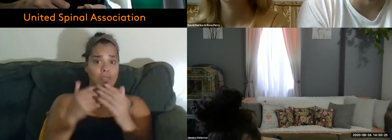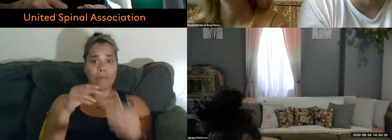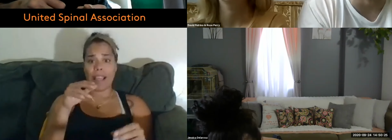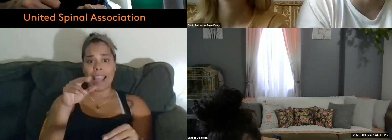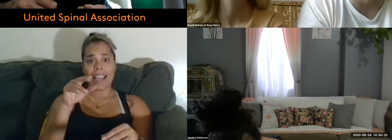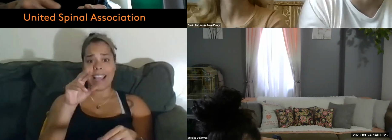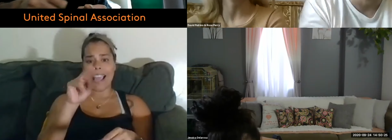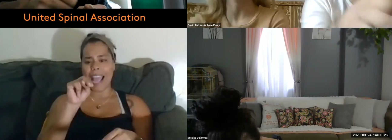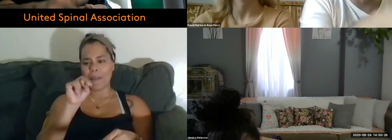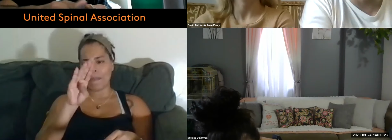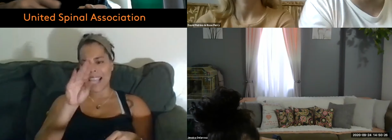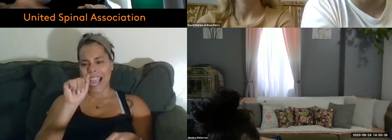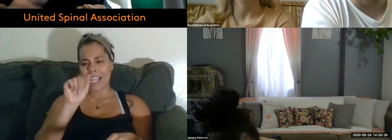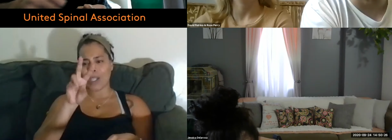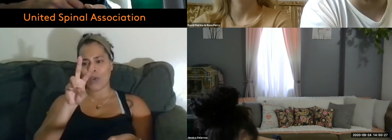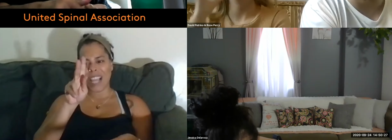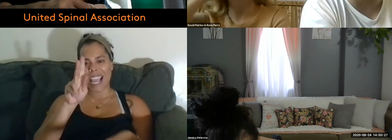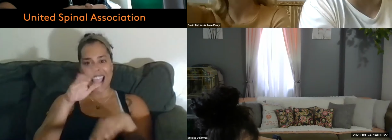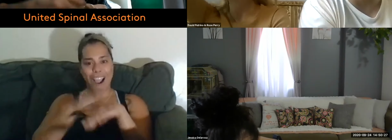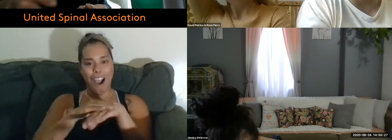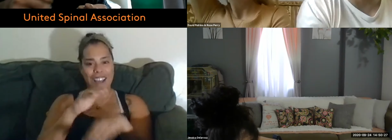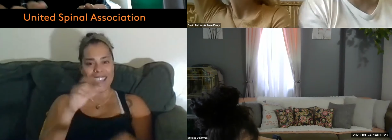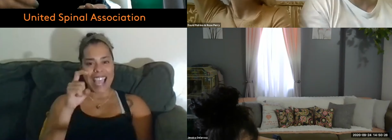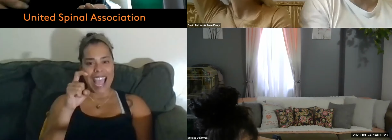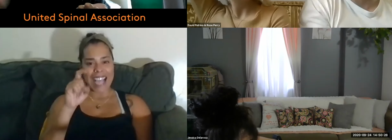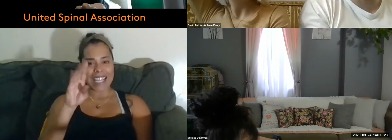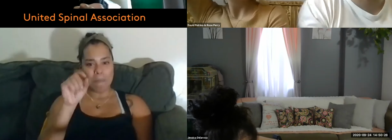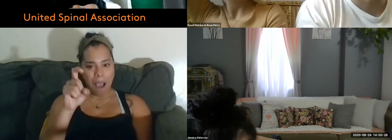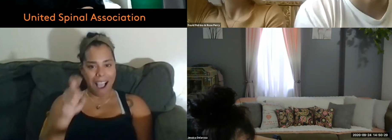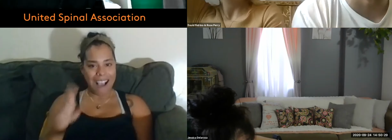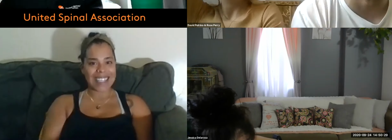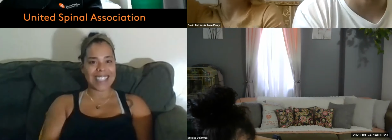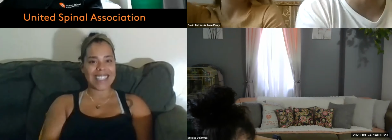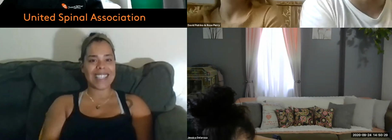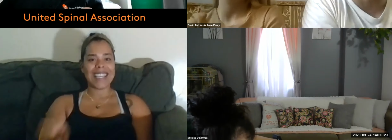really, really, and Jose's giving me the shady look because he knows that